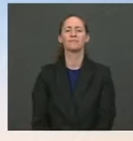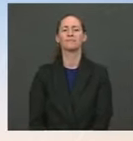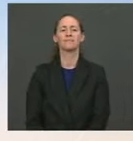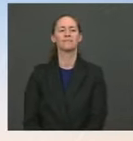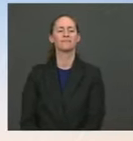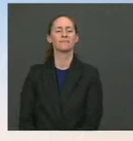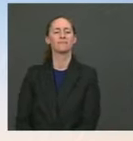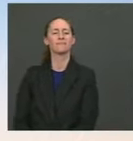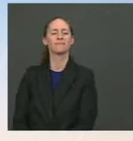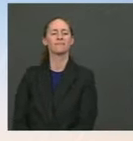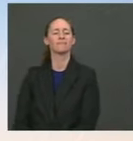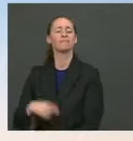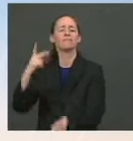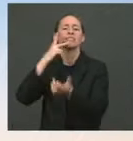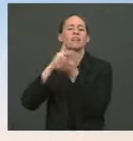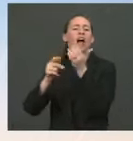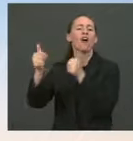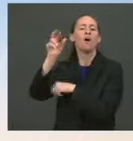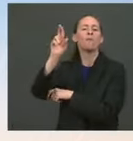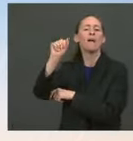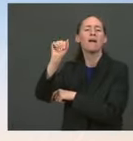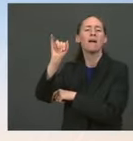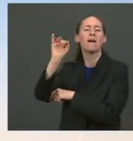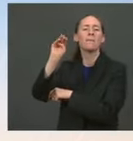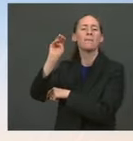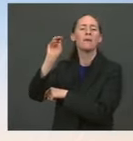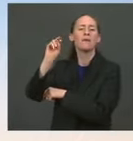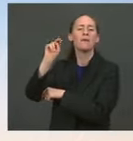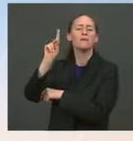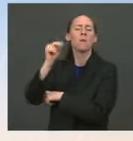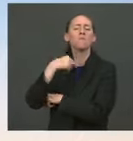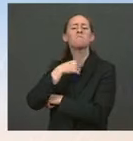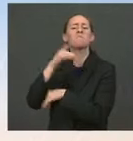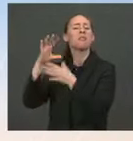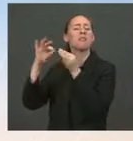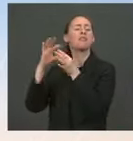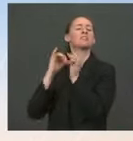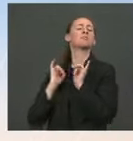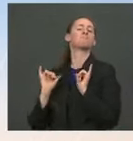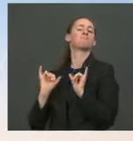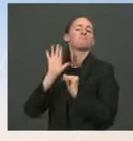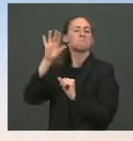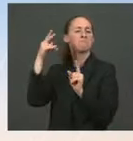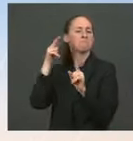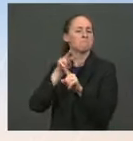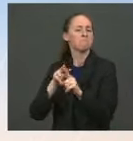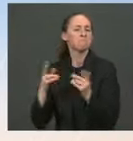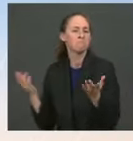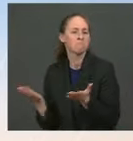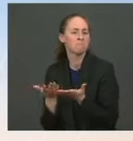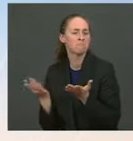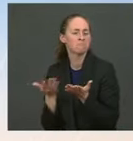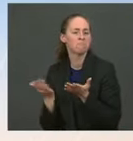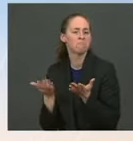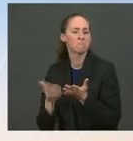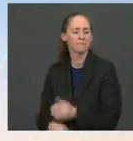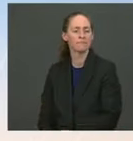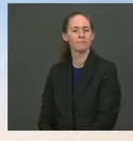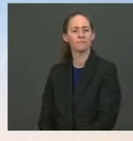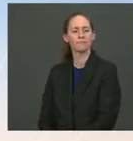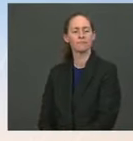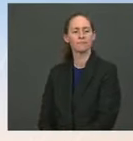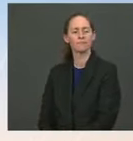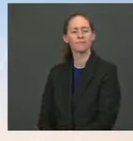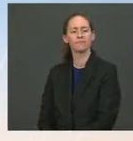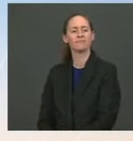was asked about this, but I'm curious for your take. Some of what was announced today and what Secretary Raimondo was talking about is an effort to create